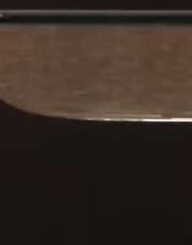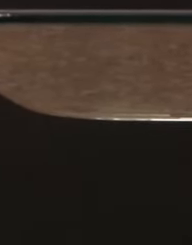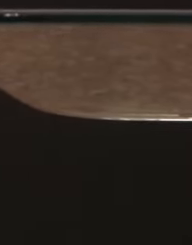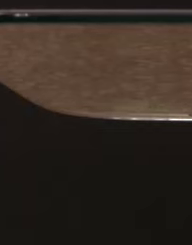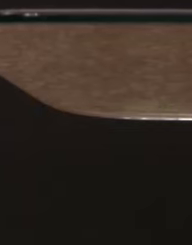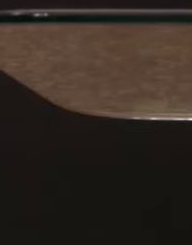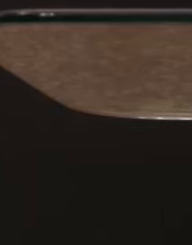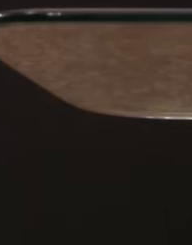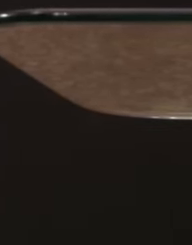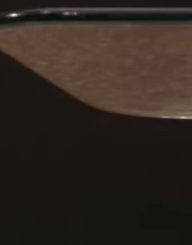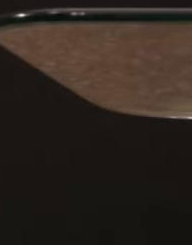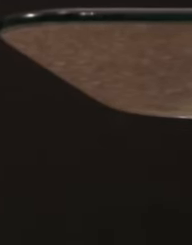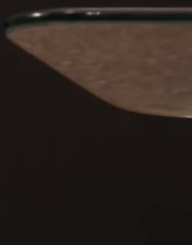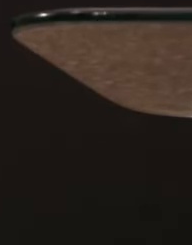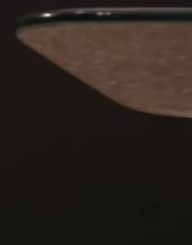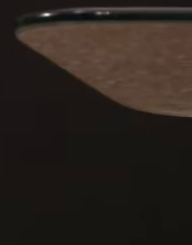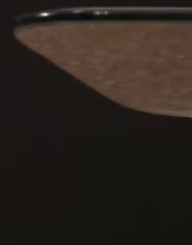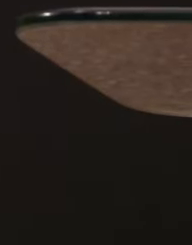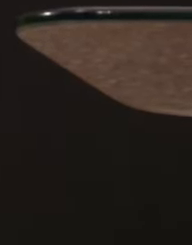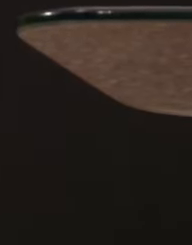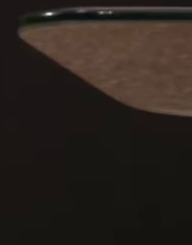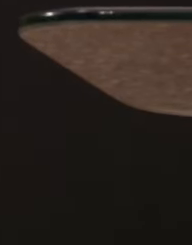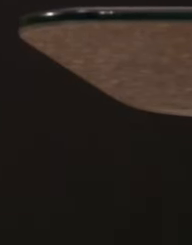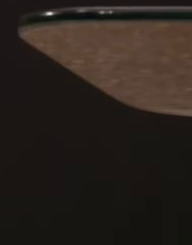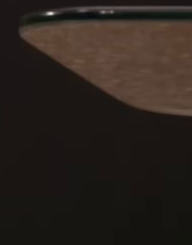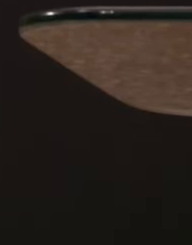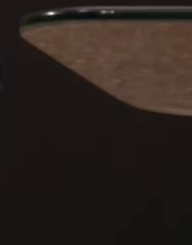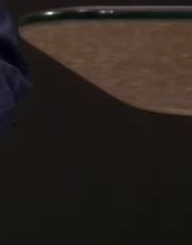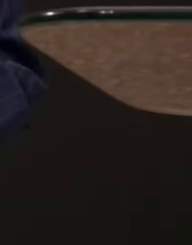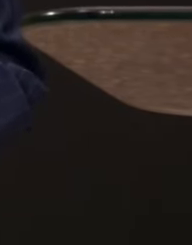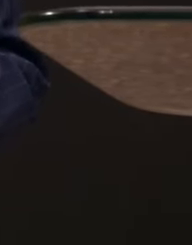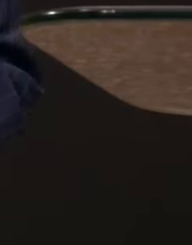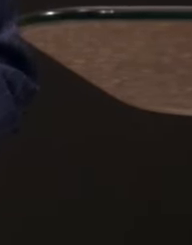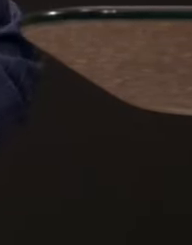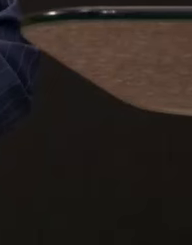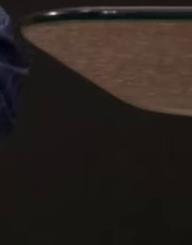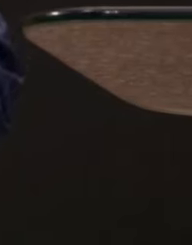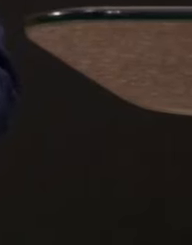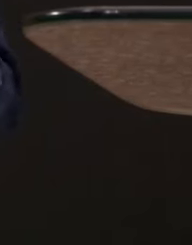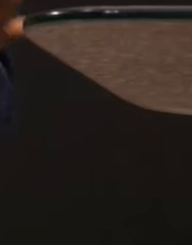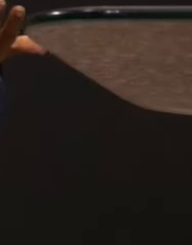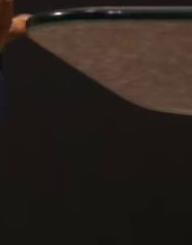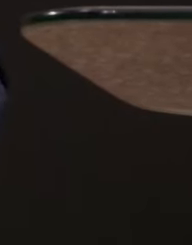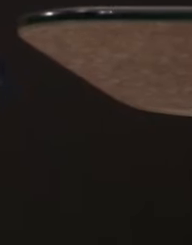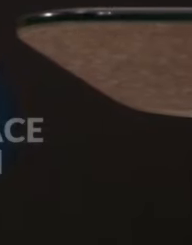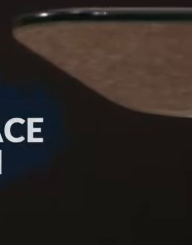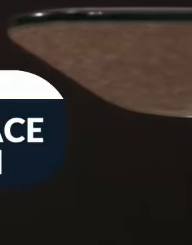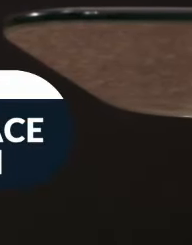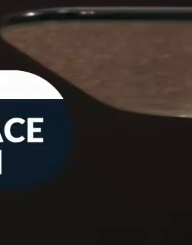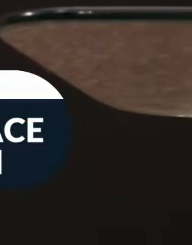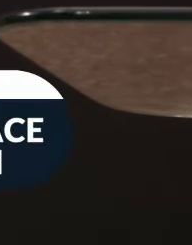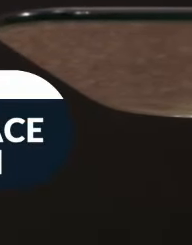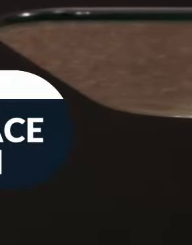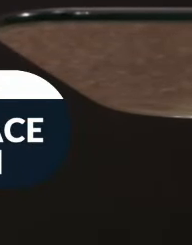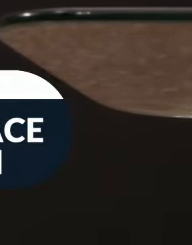grace through faith. So we're looking in depth into receiving and retaining